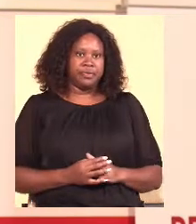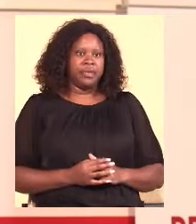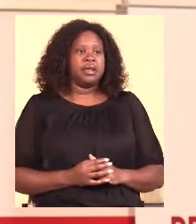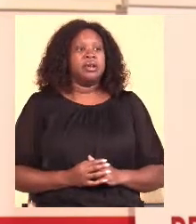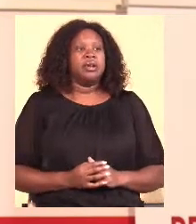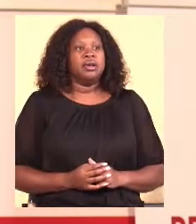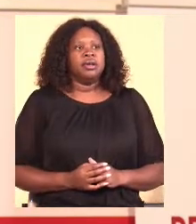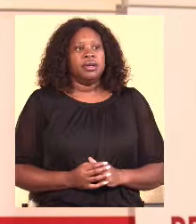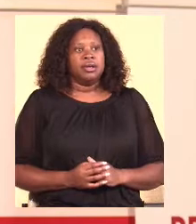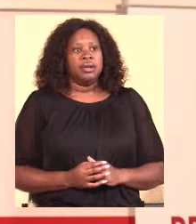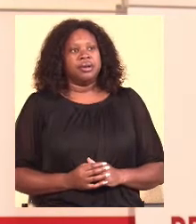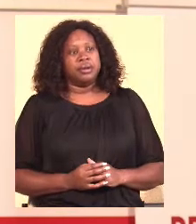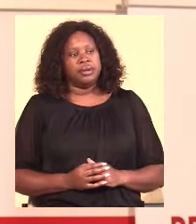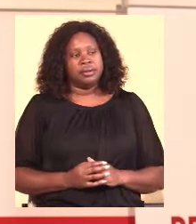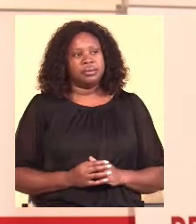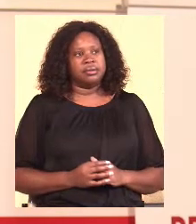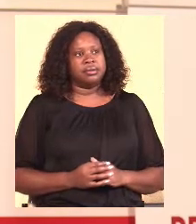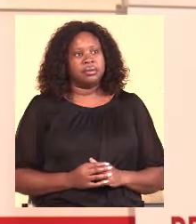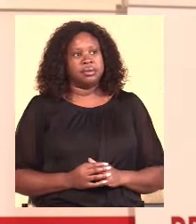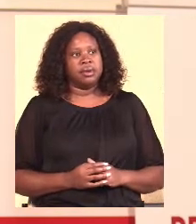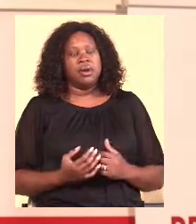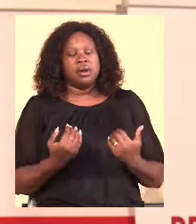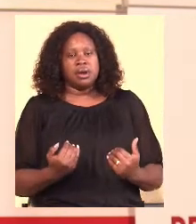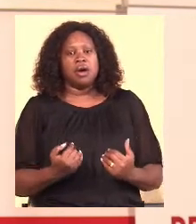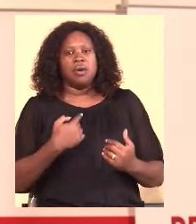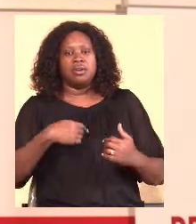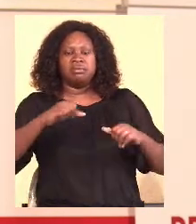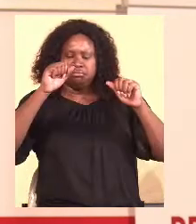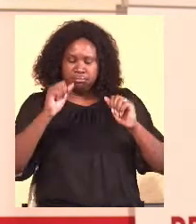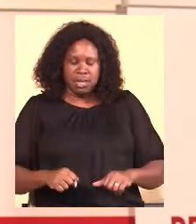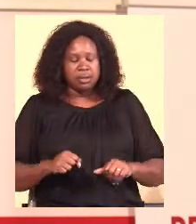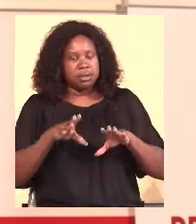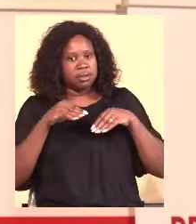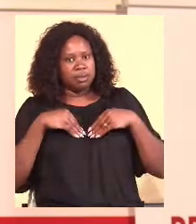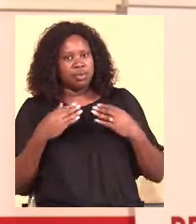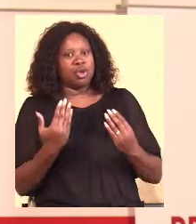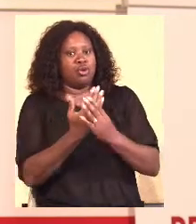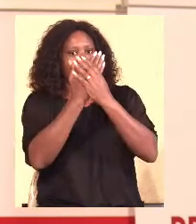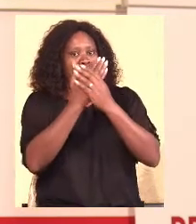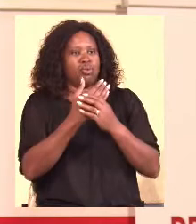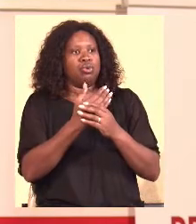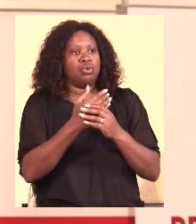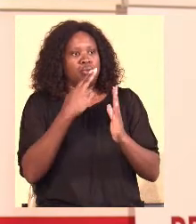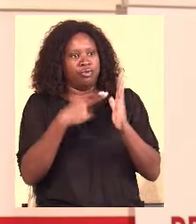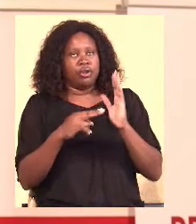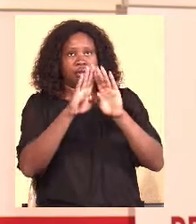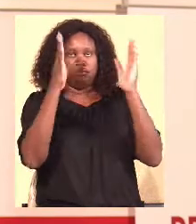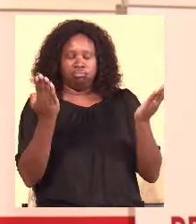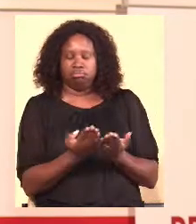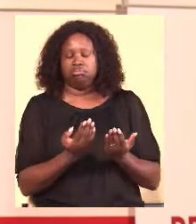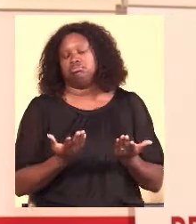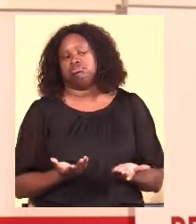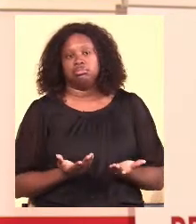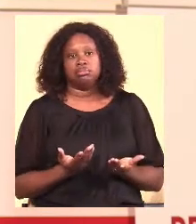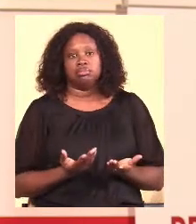We are now compelled to adopt to a new global social order that is characterized